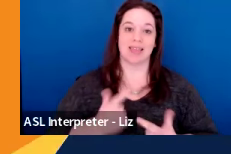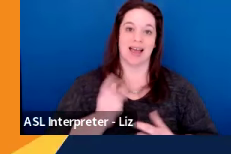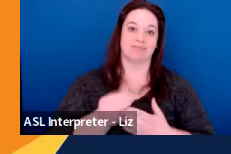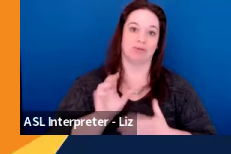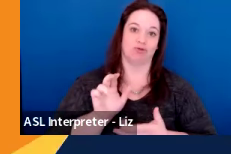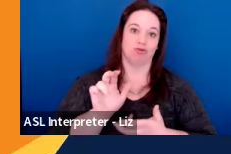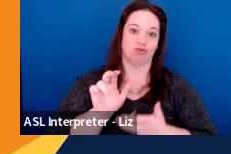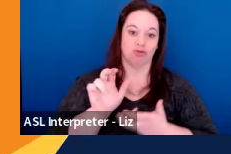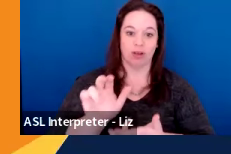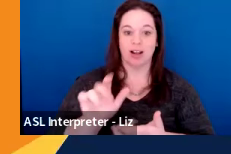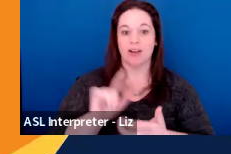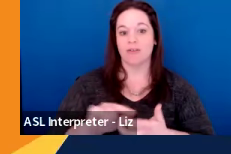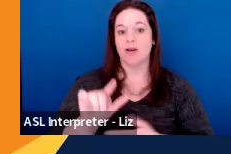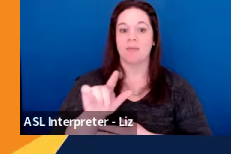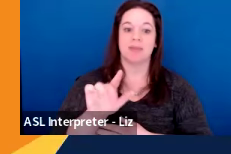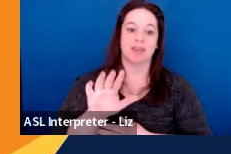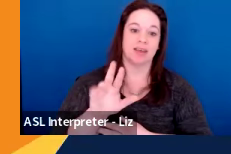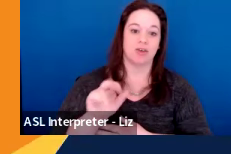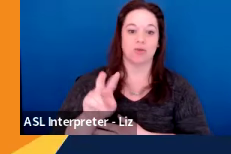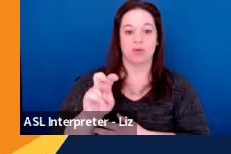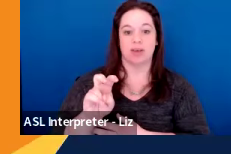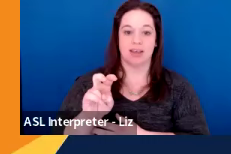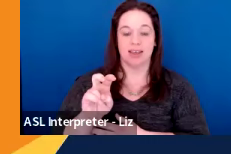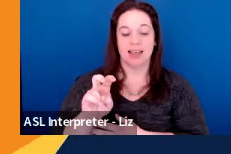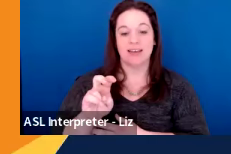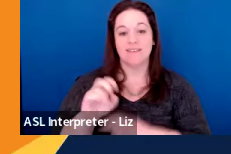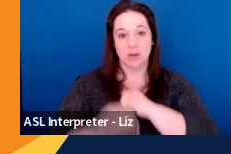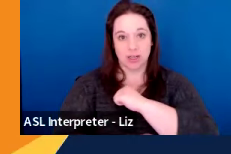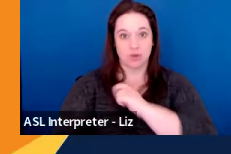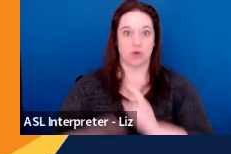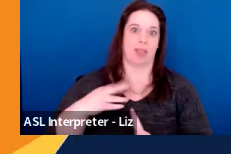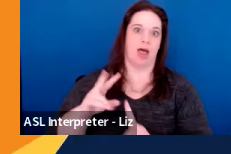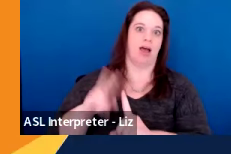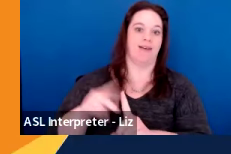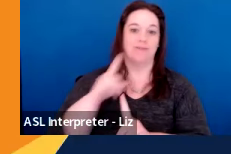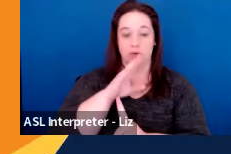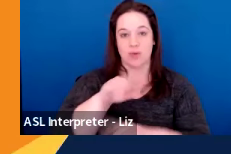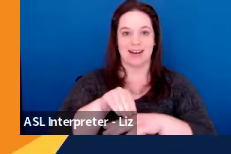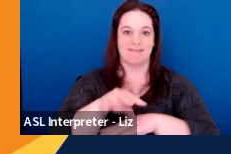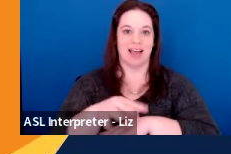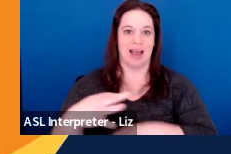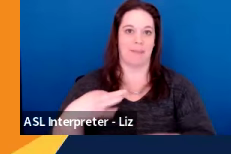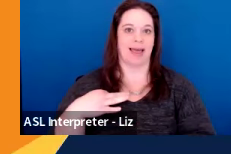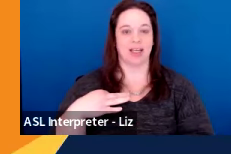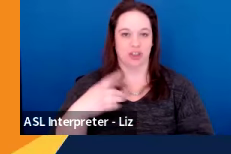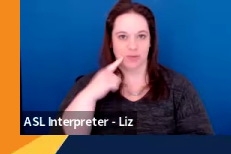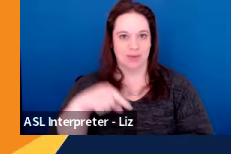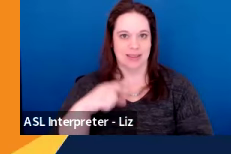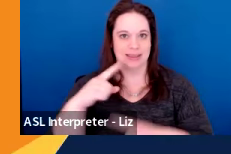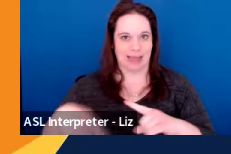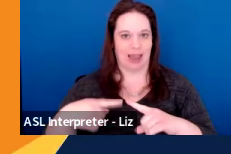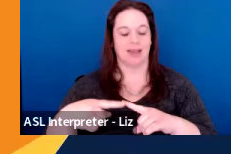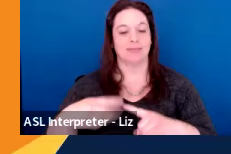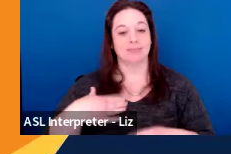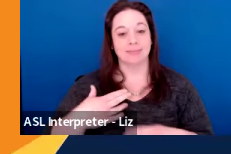from the Reeve Foundation to apply for a direct effect um, application for this cycle.